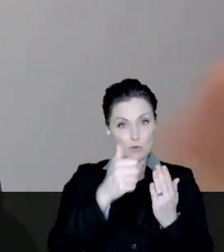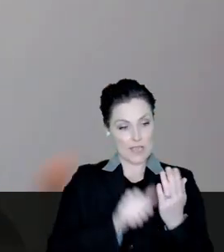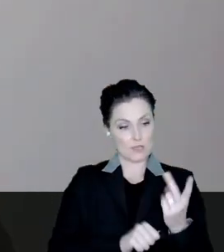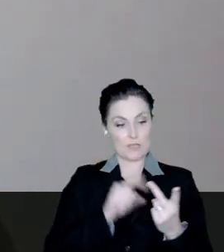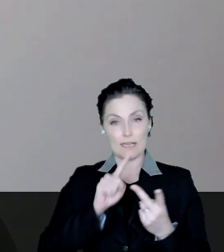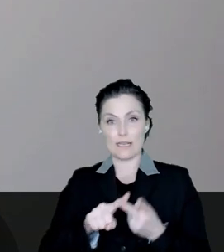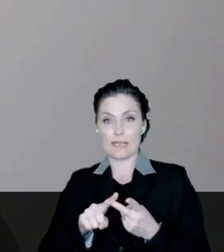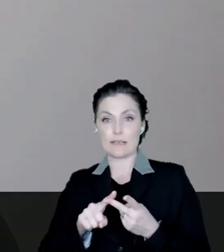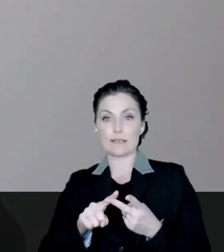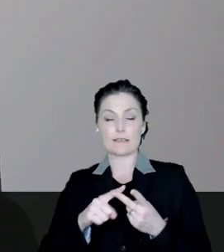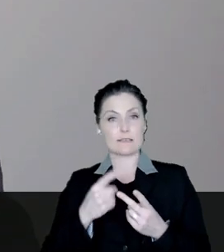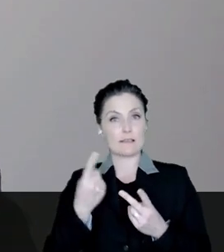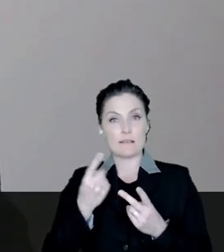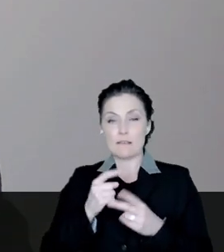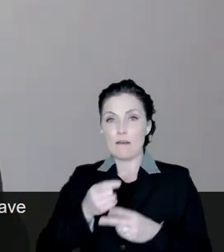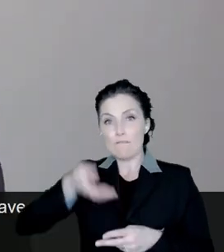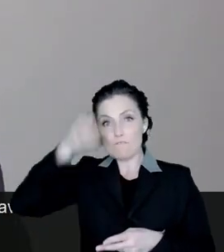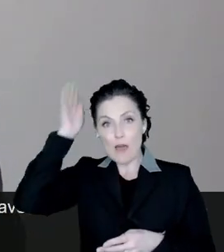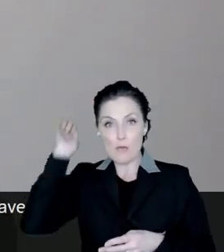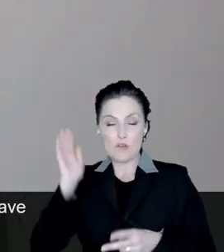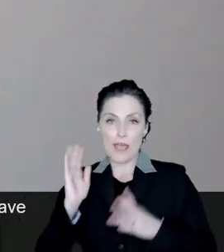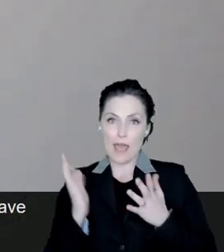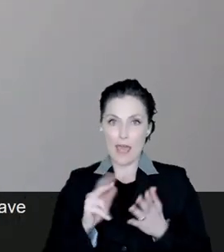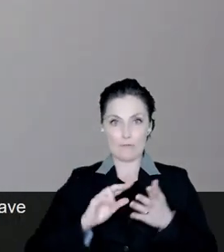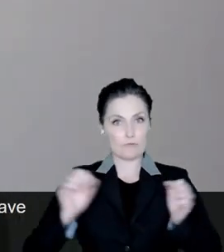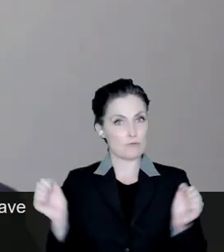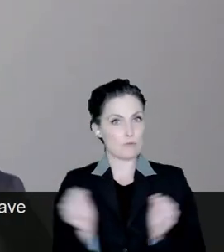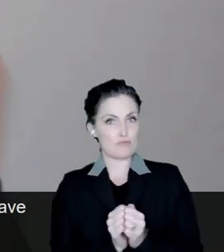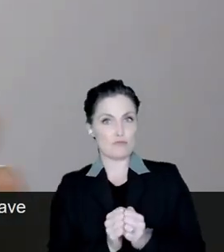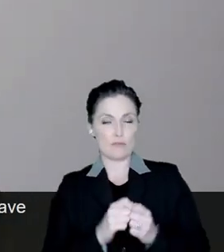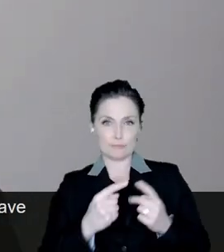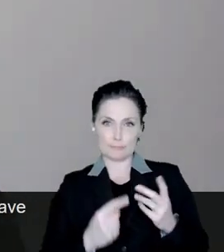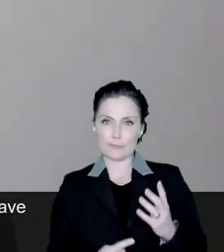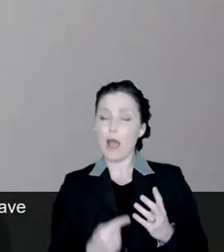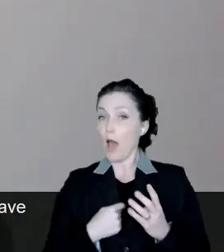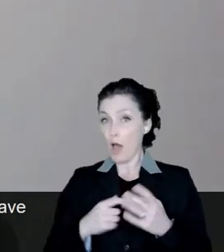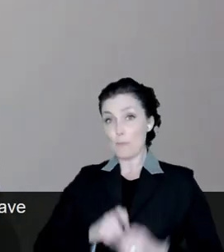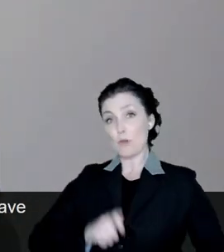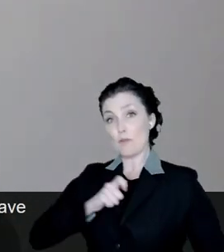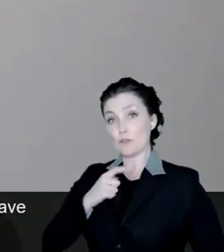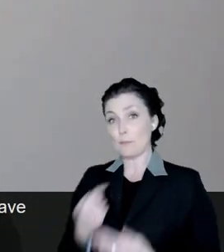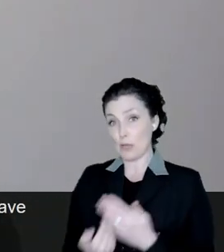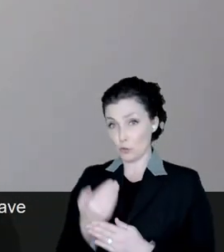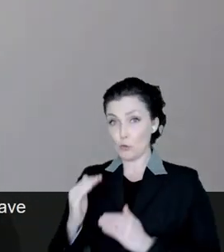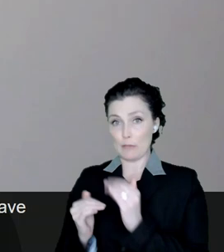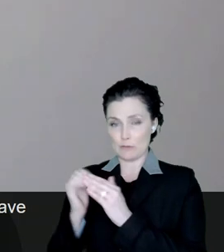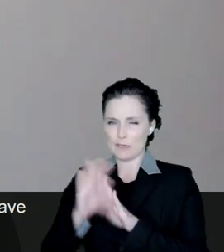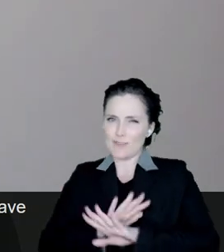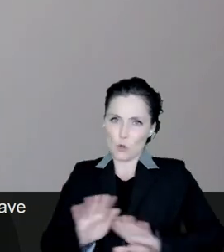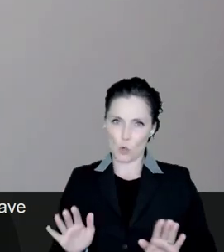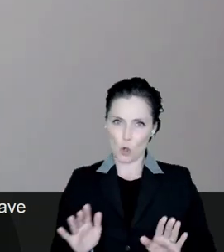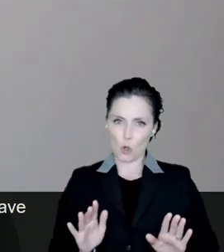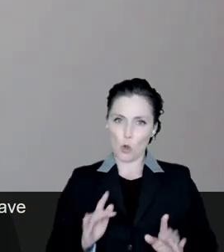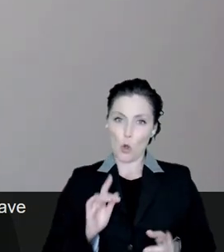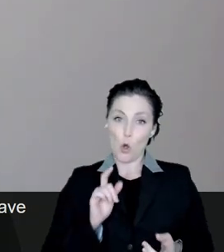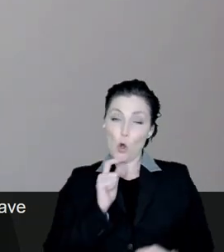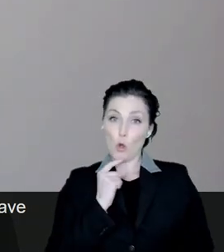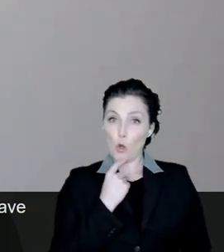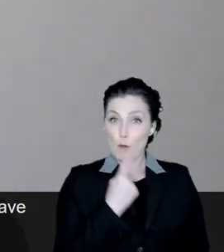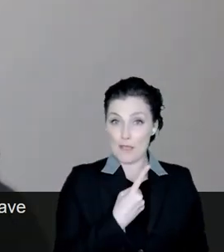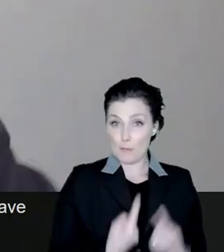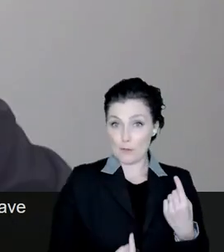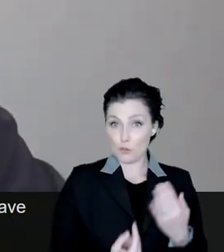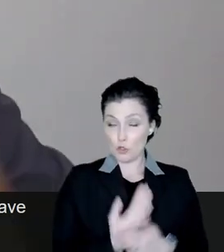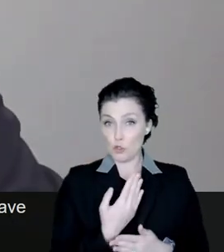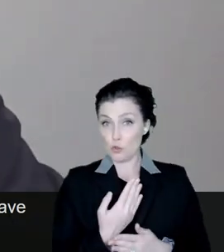and so forth and so forth. So I'm confident about new buildings. So without commenting on the specific in relation to the buildings in